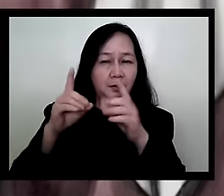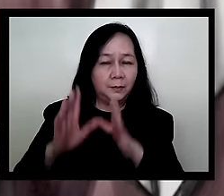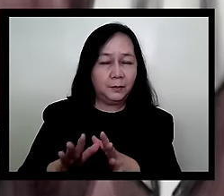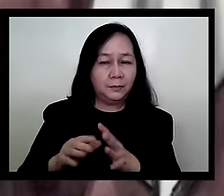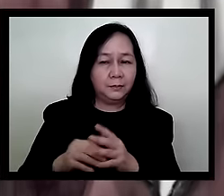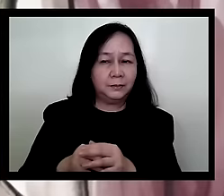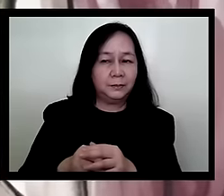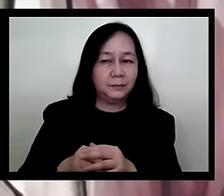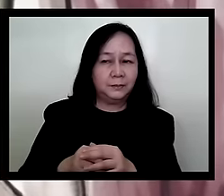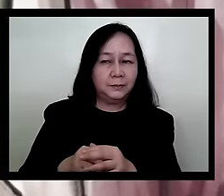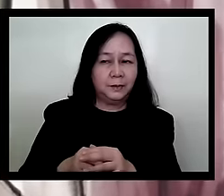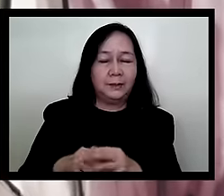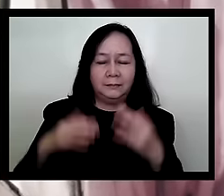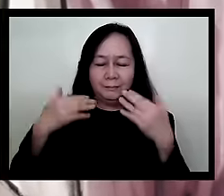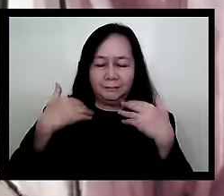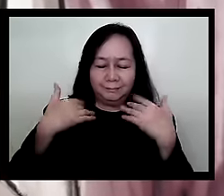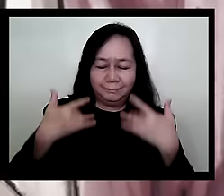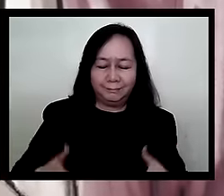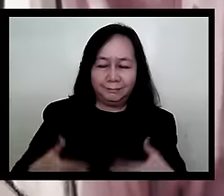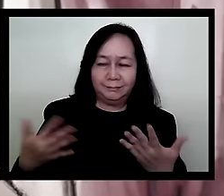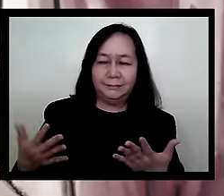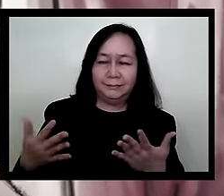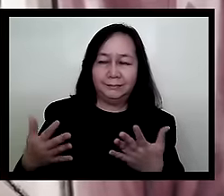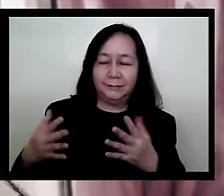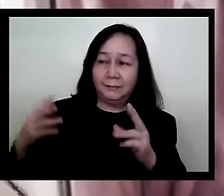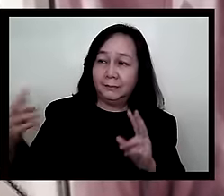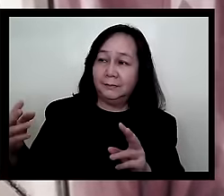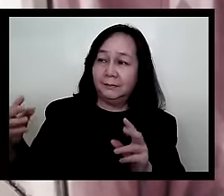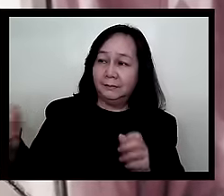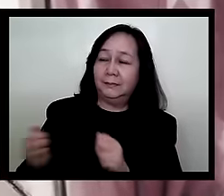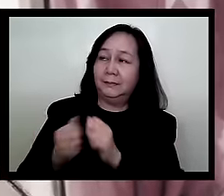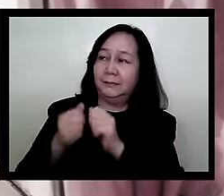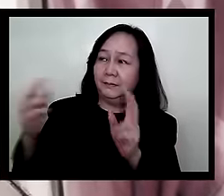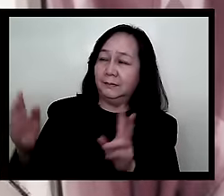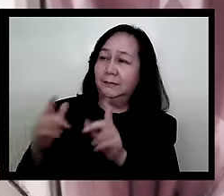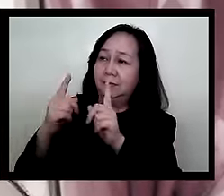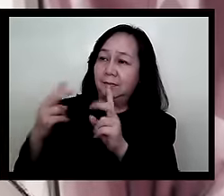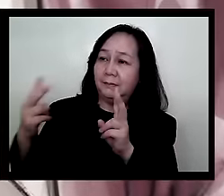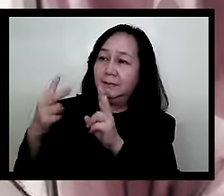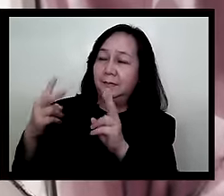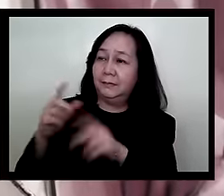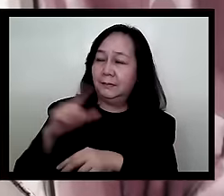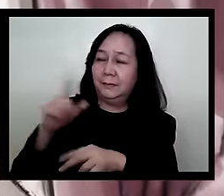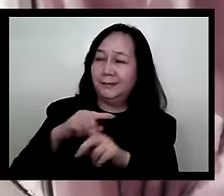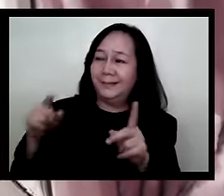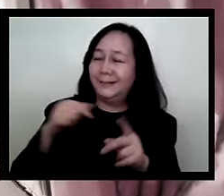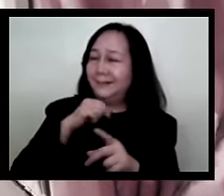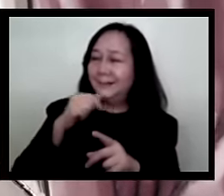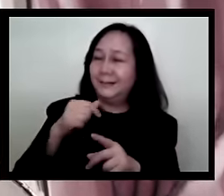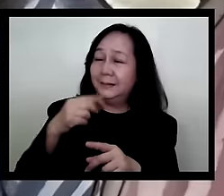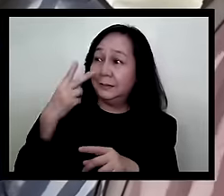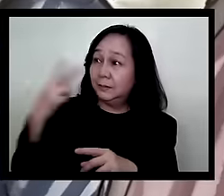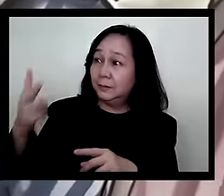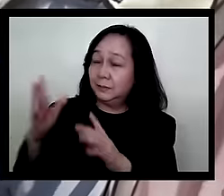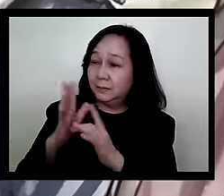the Risen Lord but their eyes were prevented from recognizing him and the Lord asked